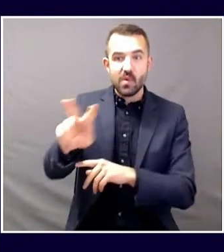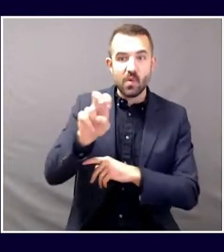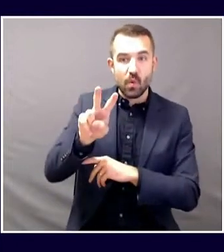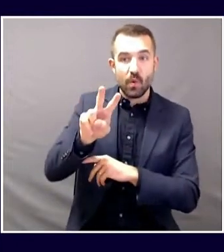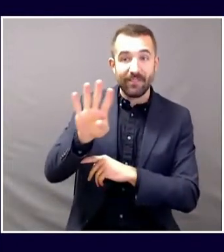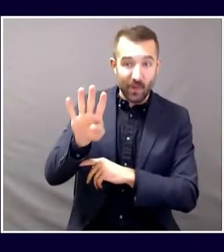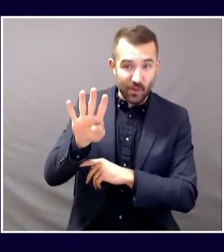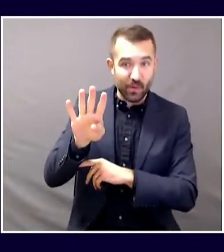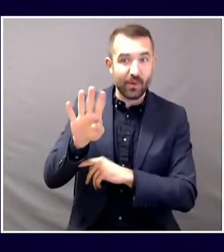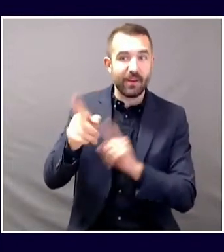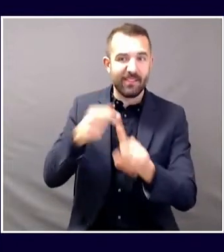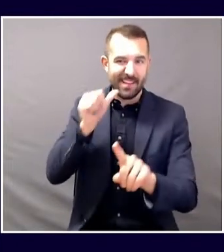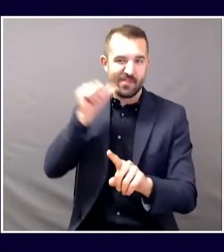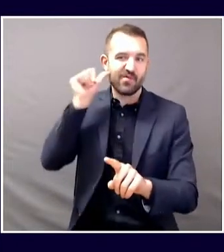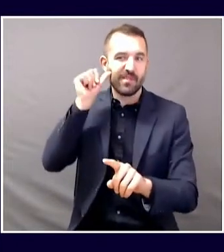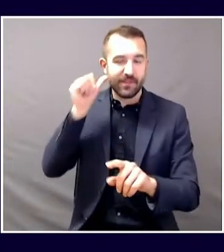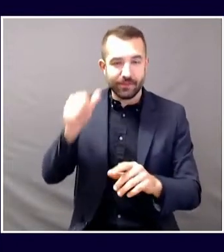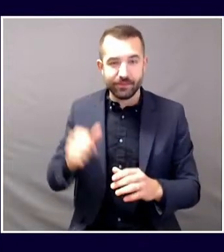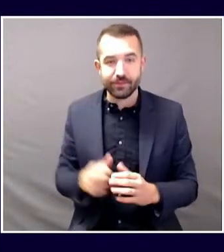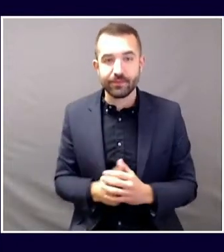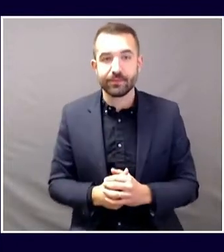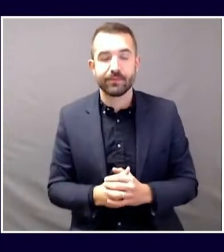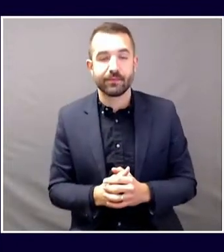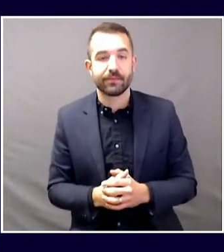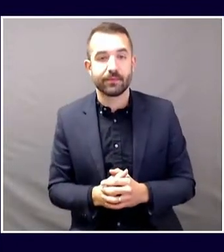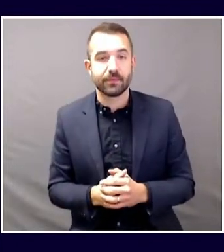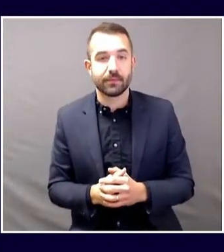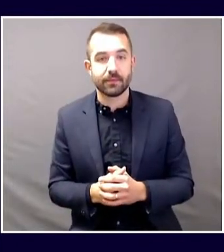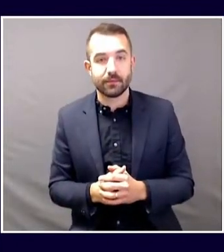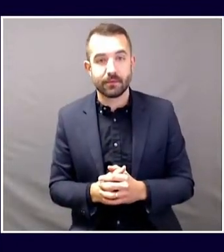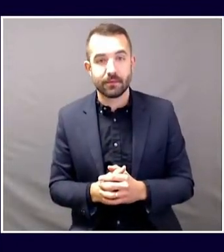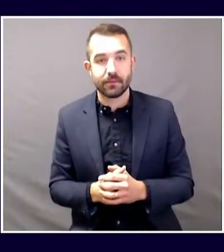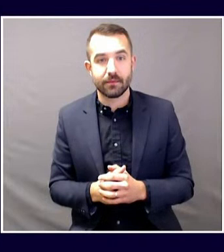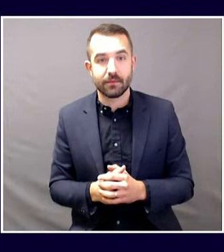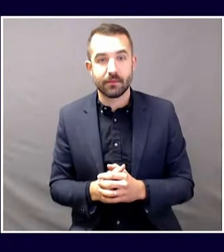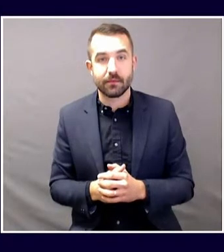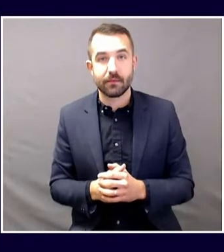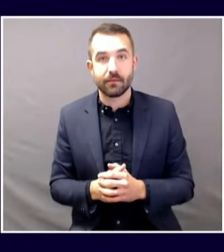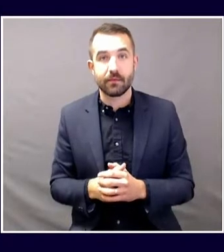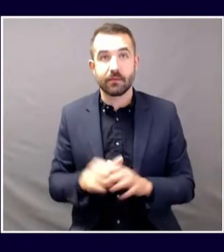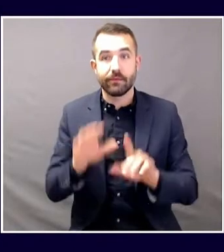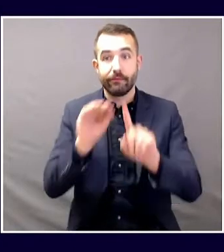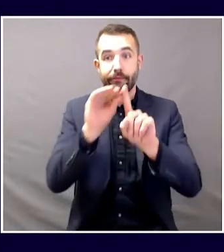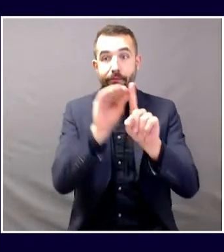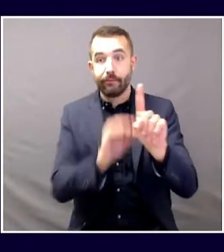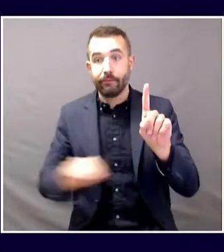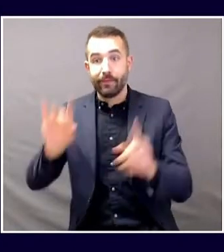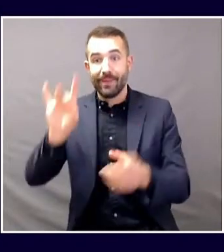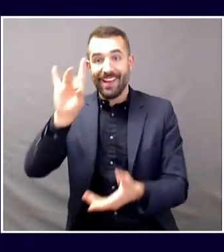224 new cases since yesterday alone. Of those,